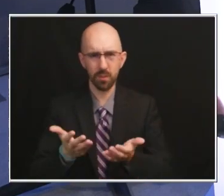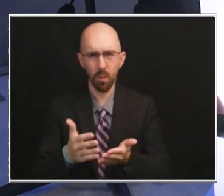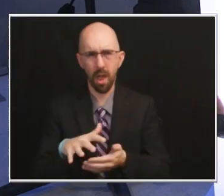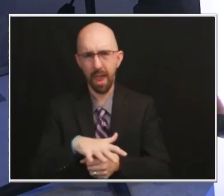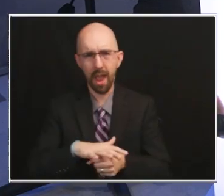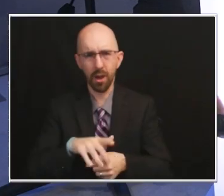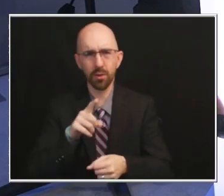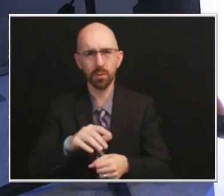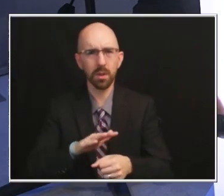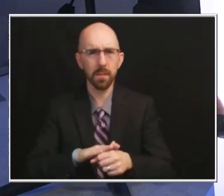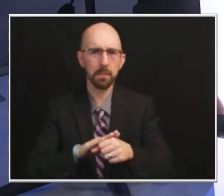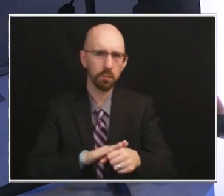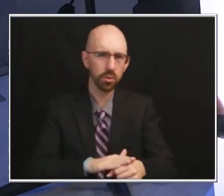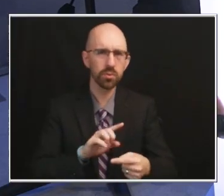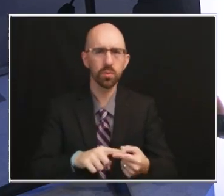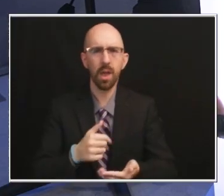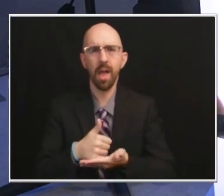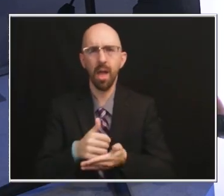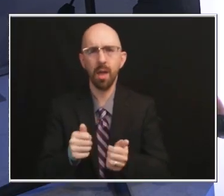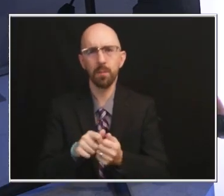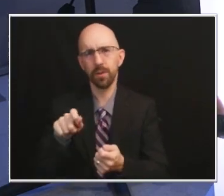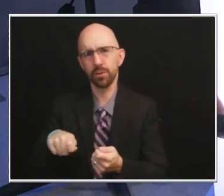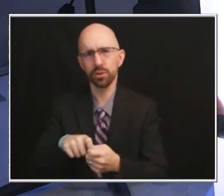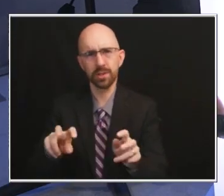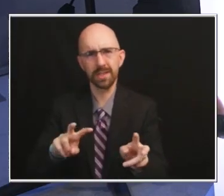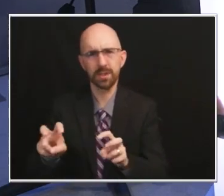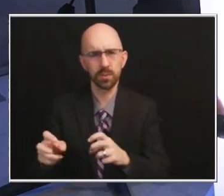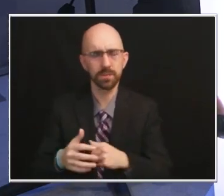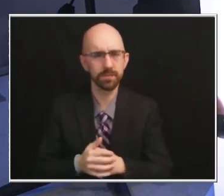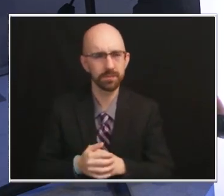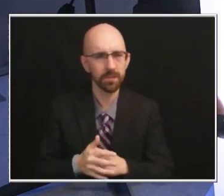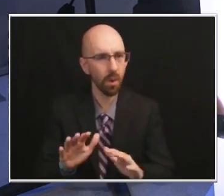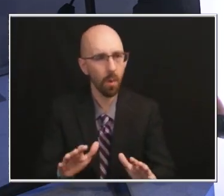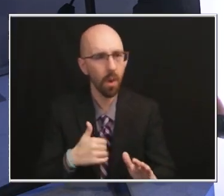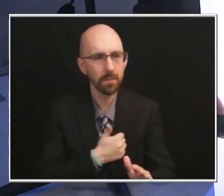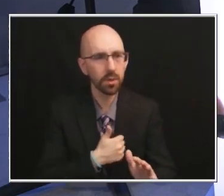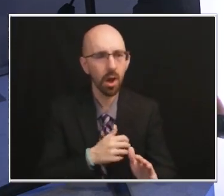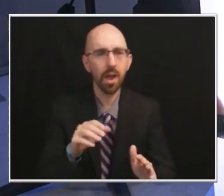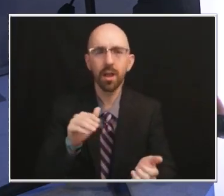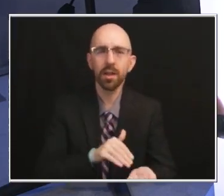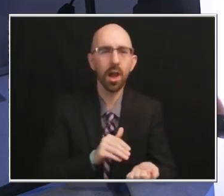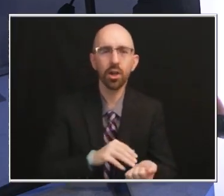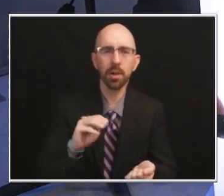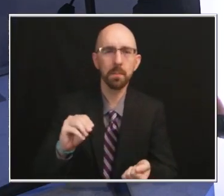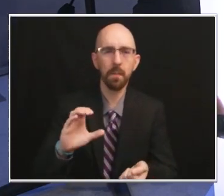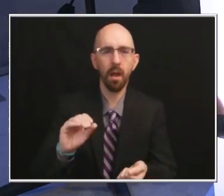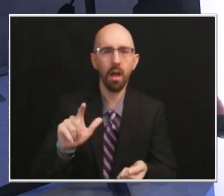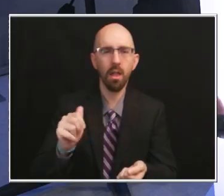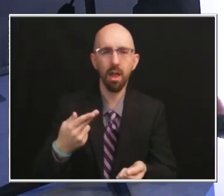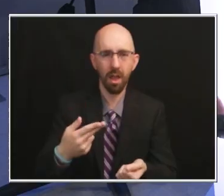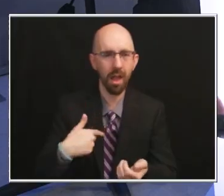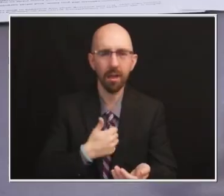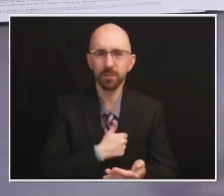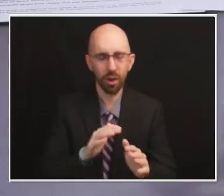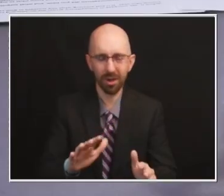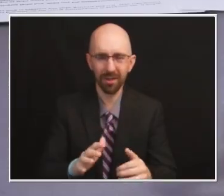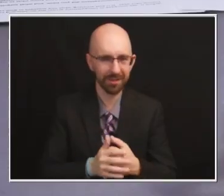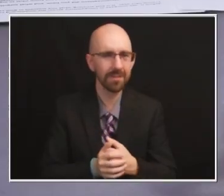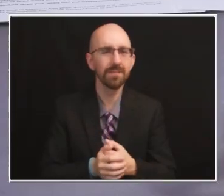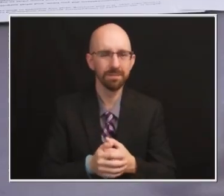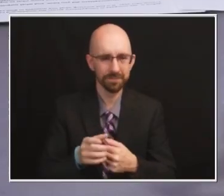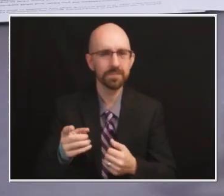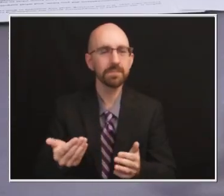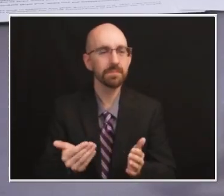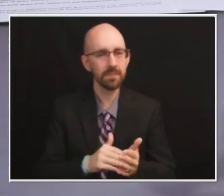help certain issues? Oh, I'm sorry, Dr. McCulloch. I'm sorry. You're totally fine. So, again, it's going to be